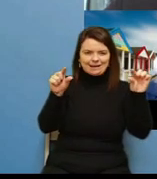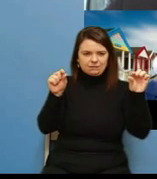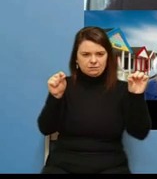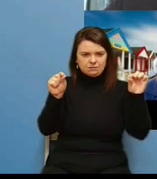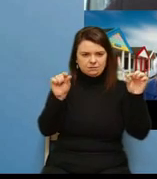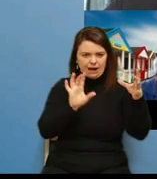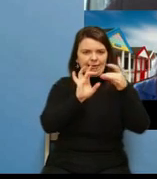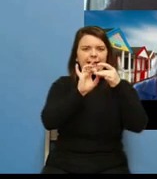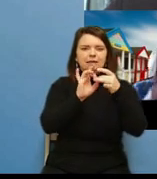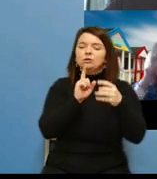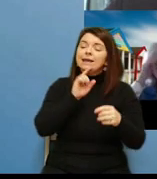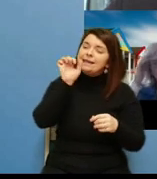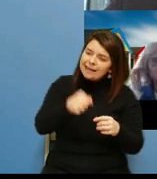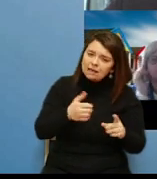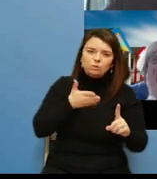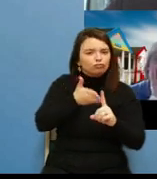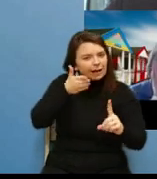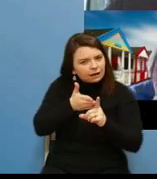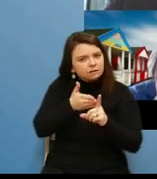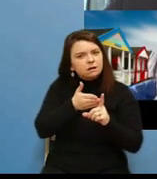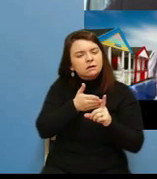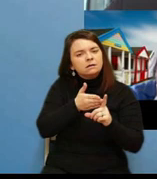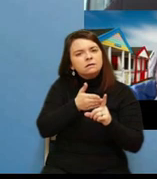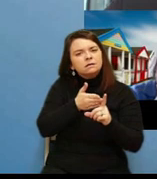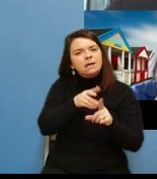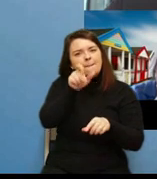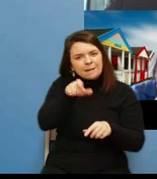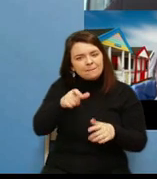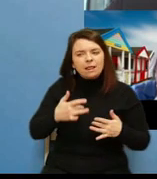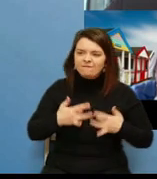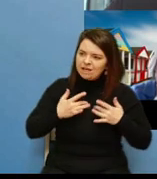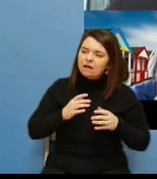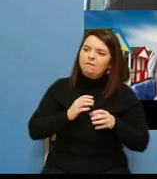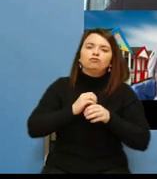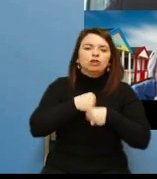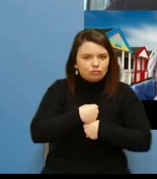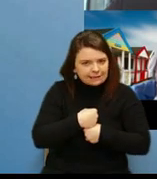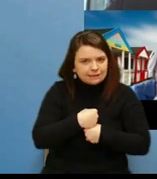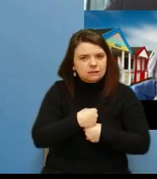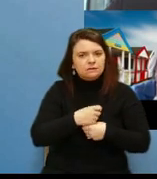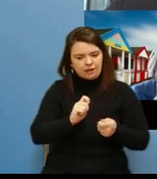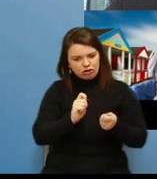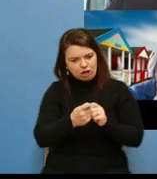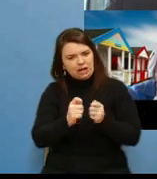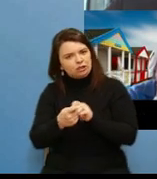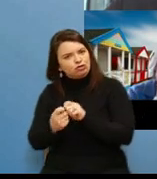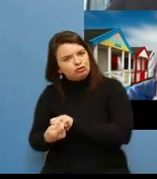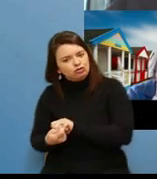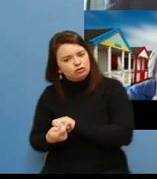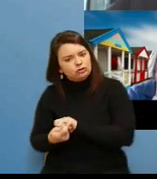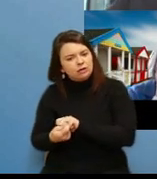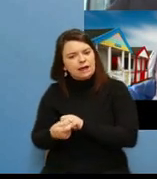some kind of linking sentence to say, however, we recognise that there is a lot of strong feeling out there. People are being, are